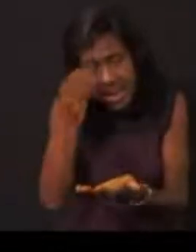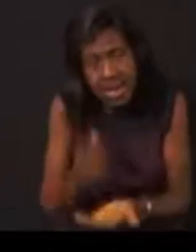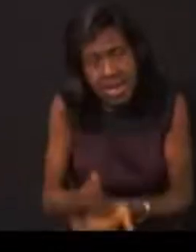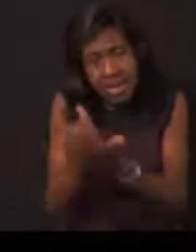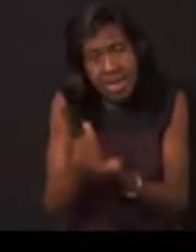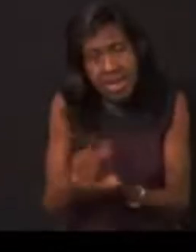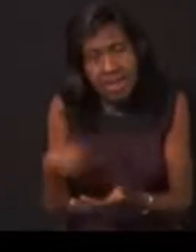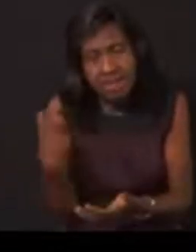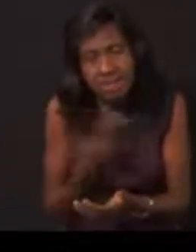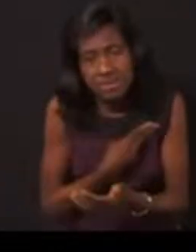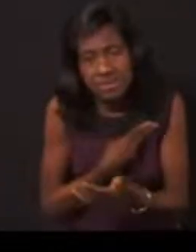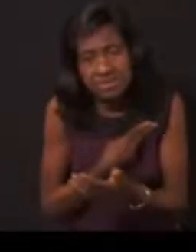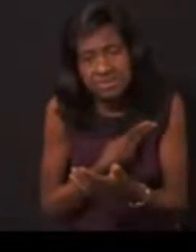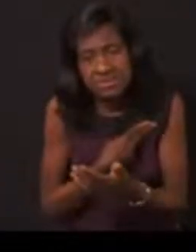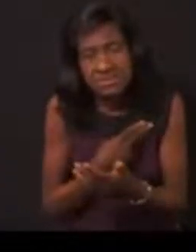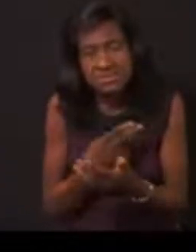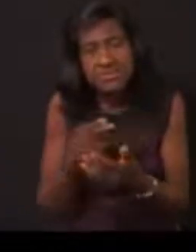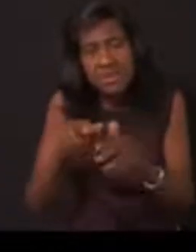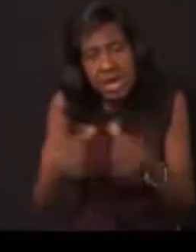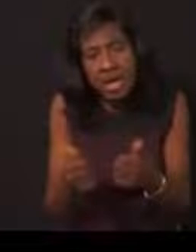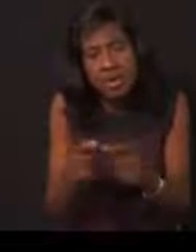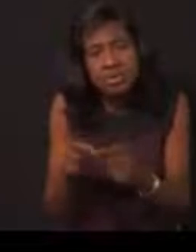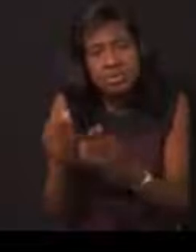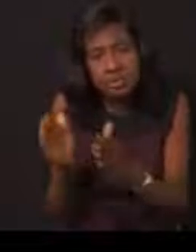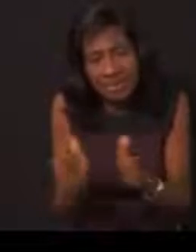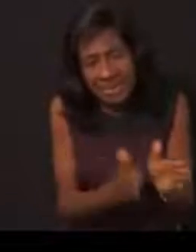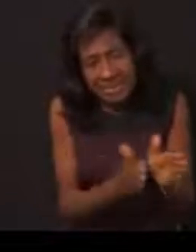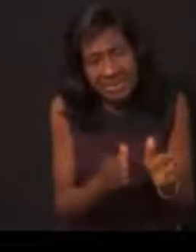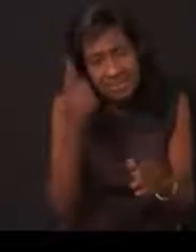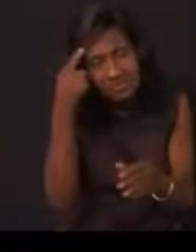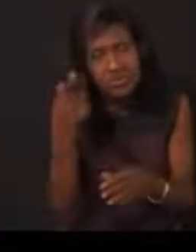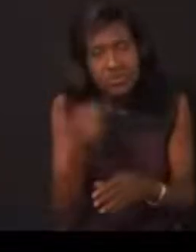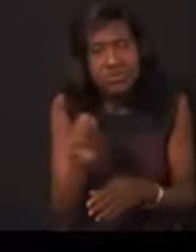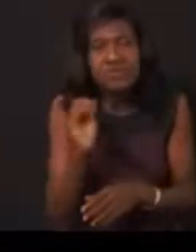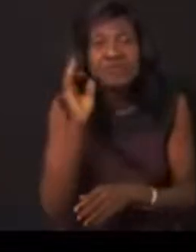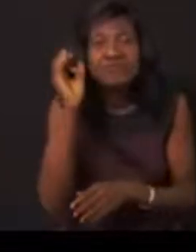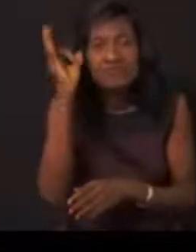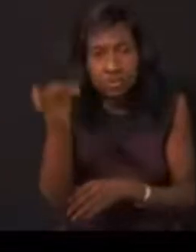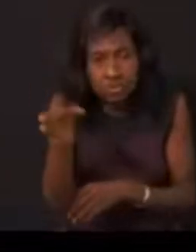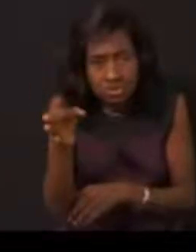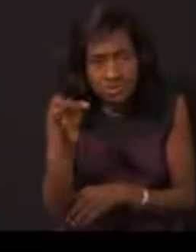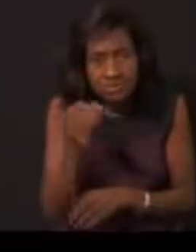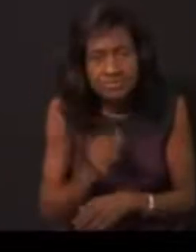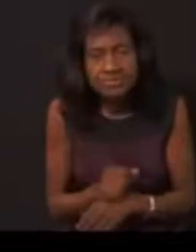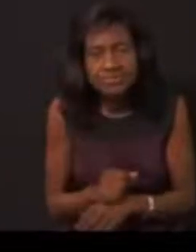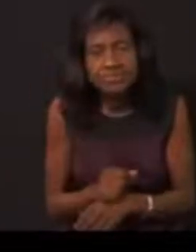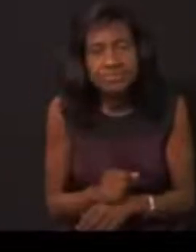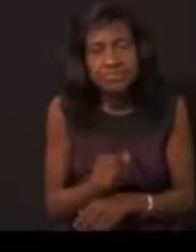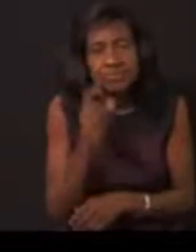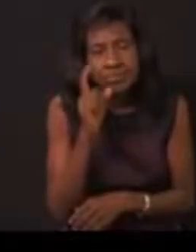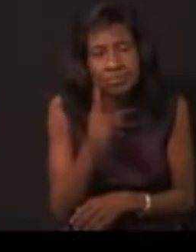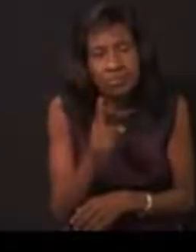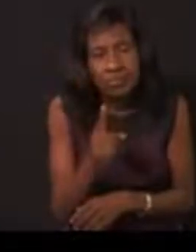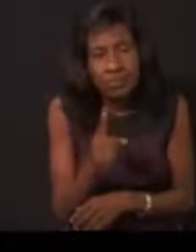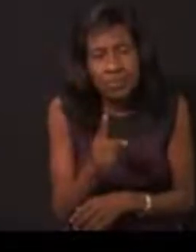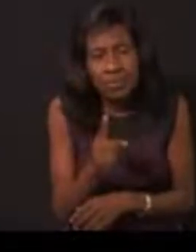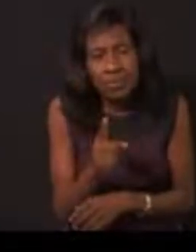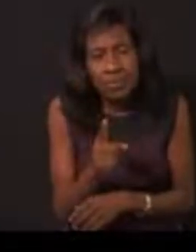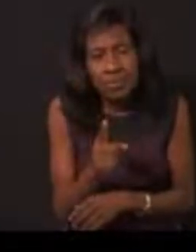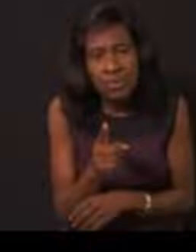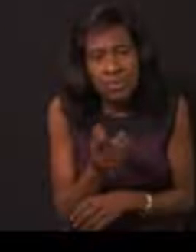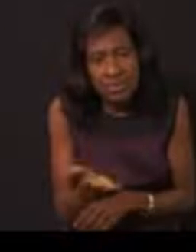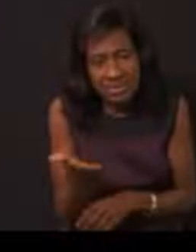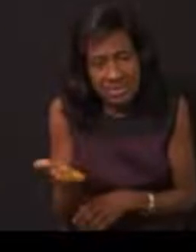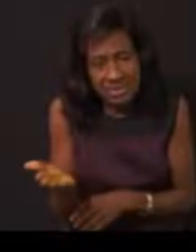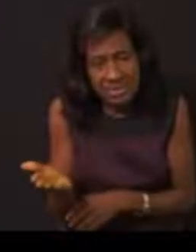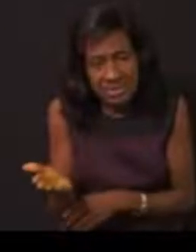our strategy and approach as we move ahead. So what are the tangible steps that we have